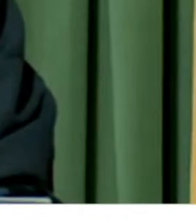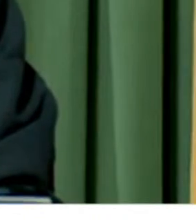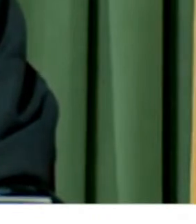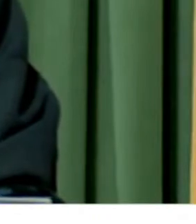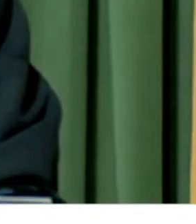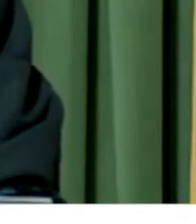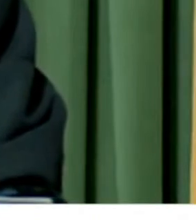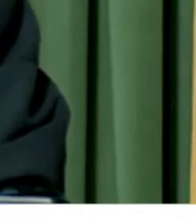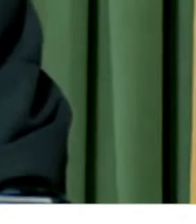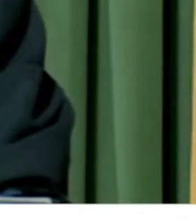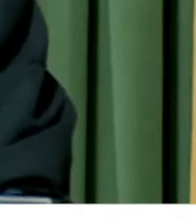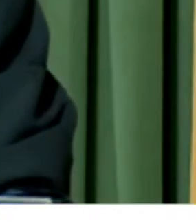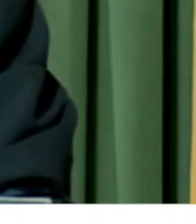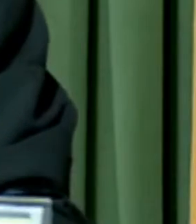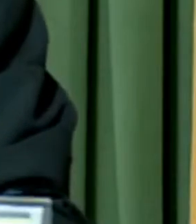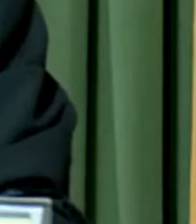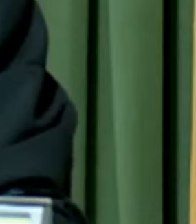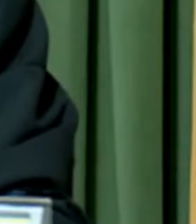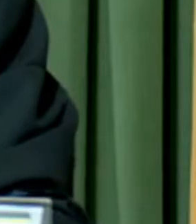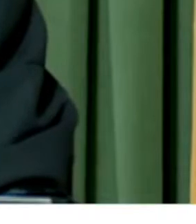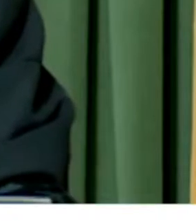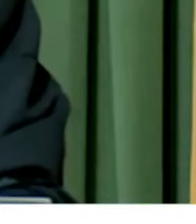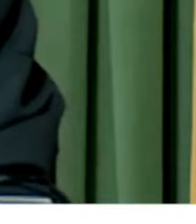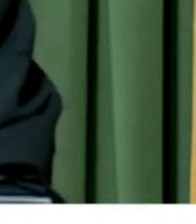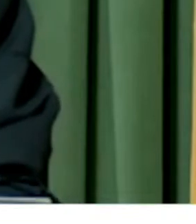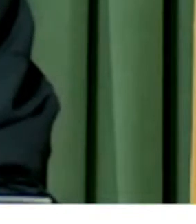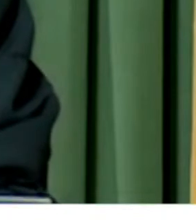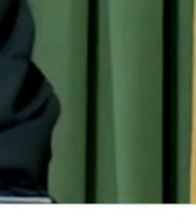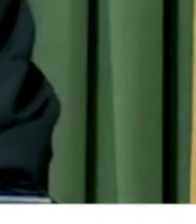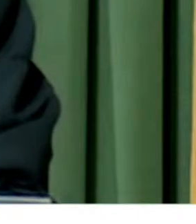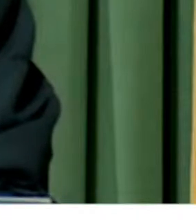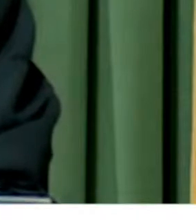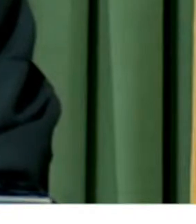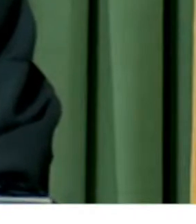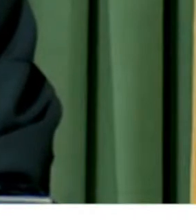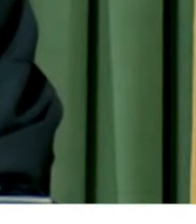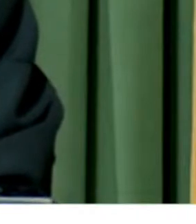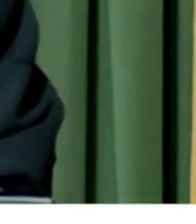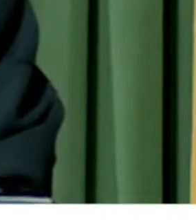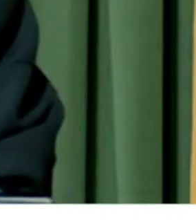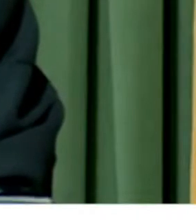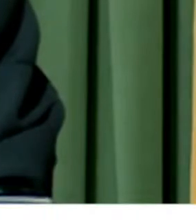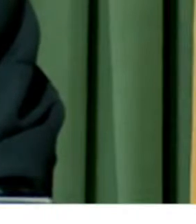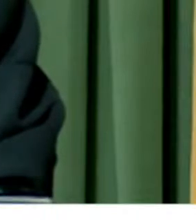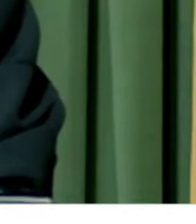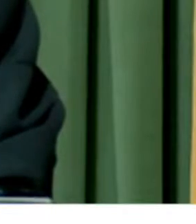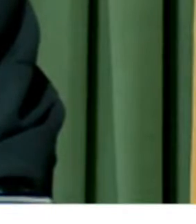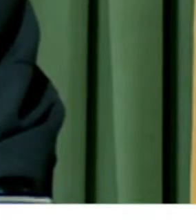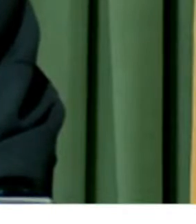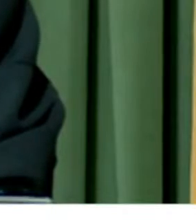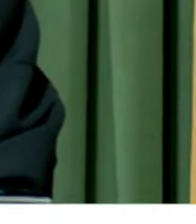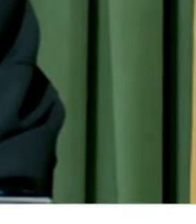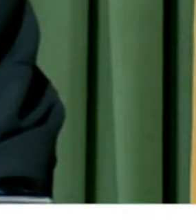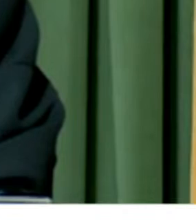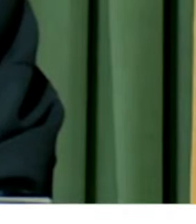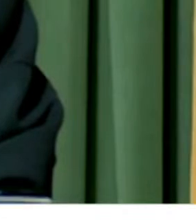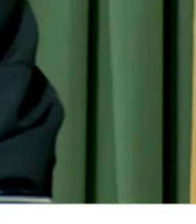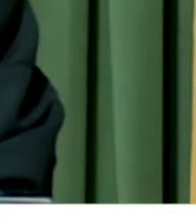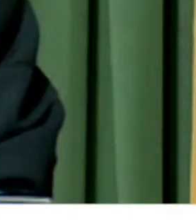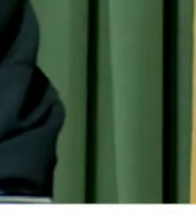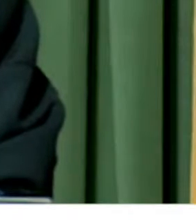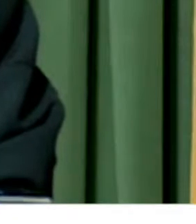the Constitution that do not alter any feature that forms the basic structure. The Constitution of